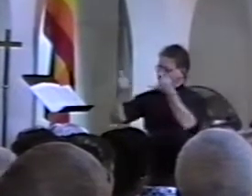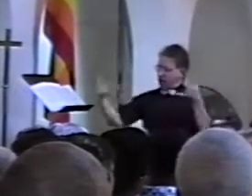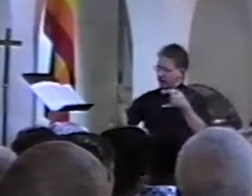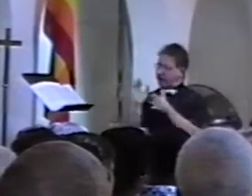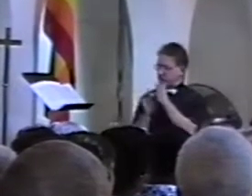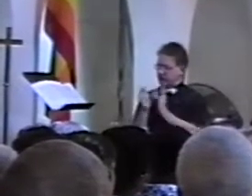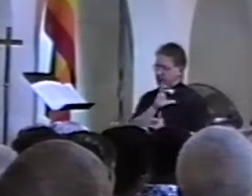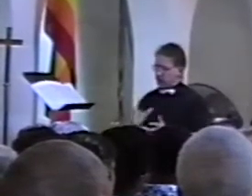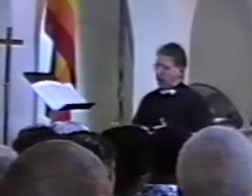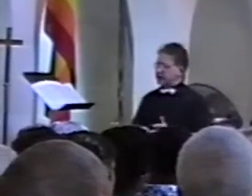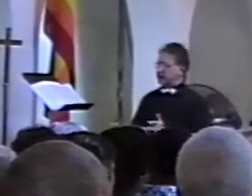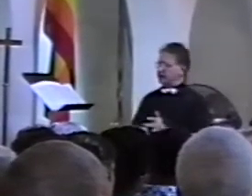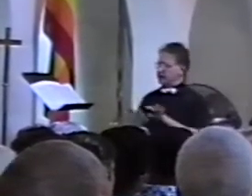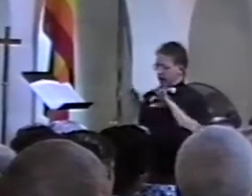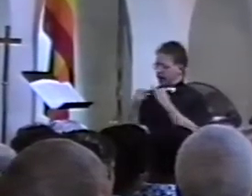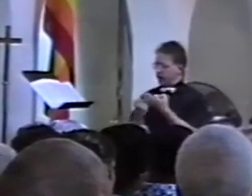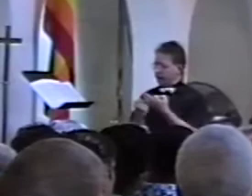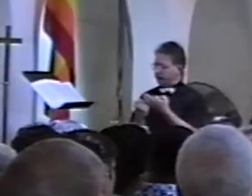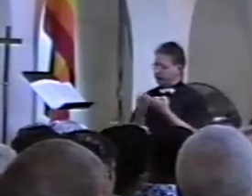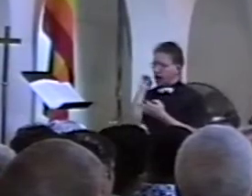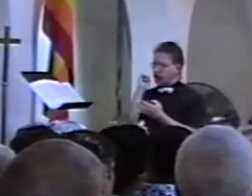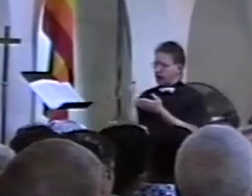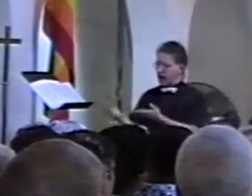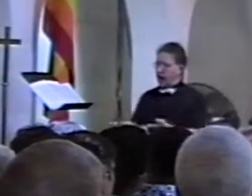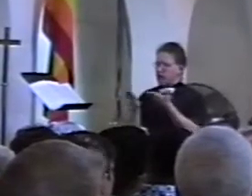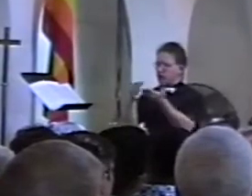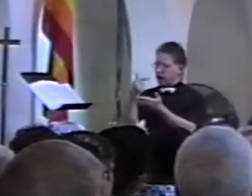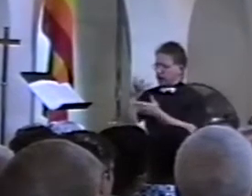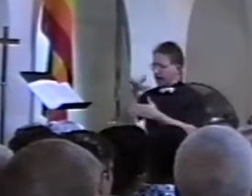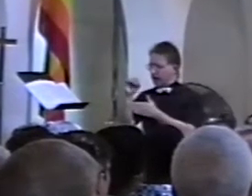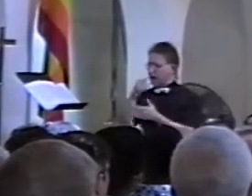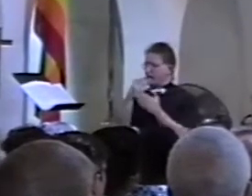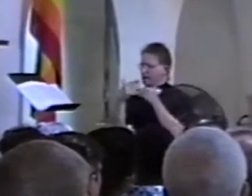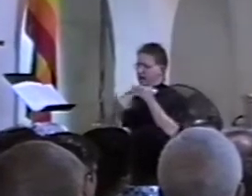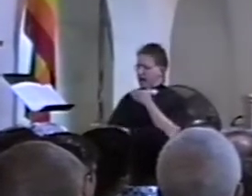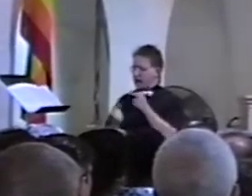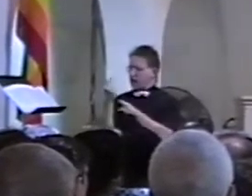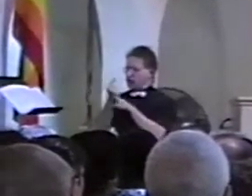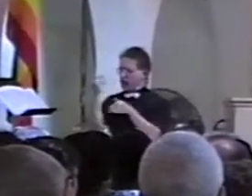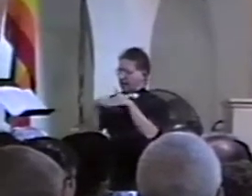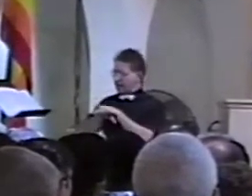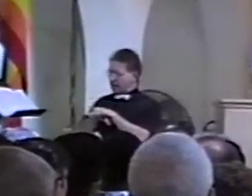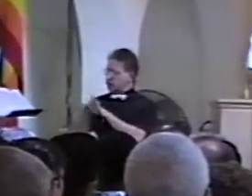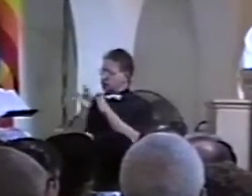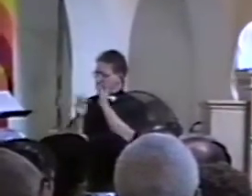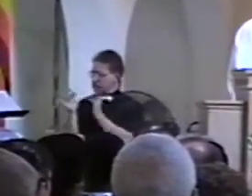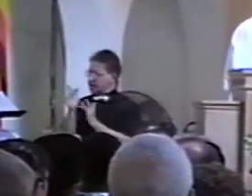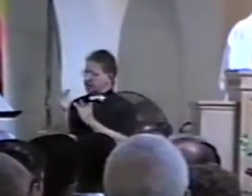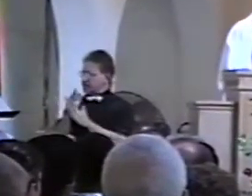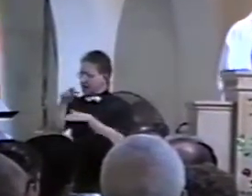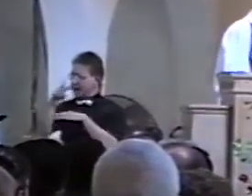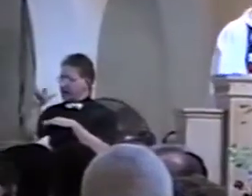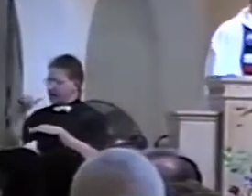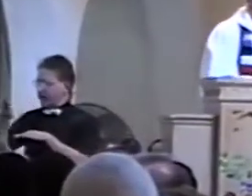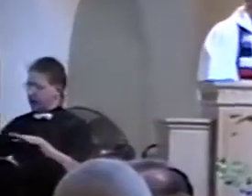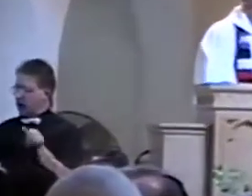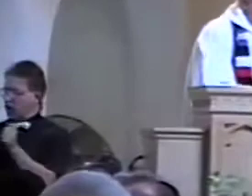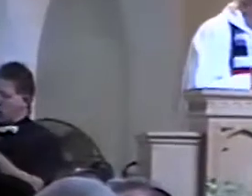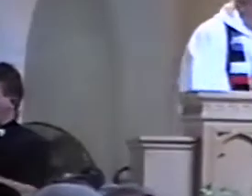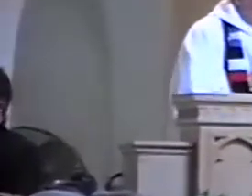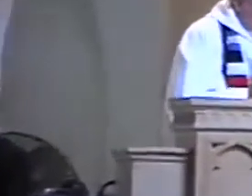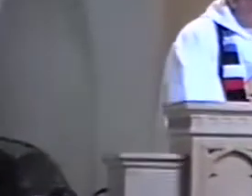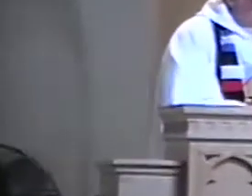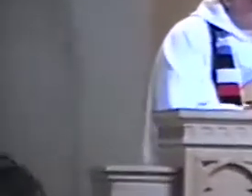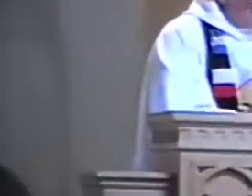of Jesus Christ. You know what? She brought Gentile blood right in to Jesus' vein along with that